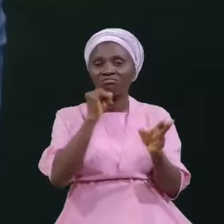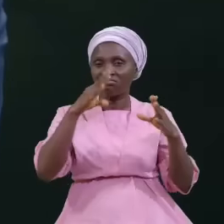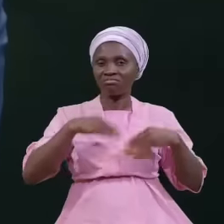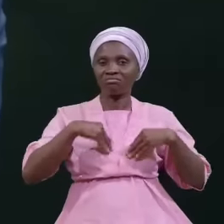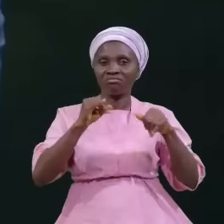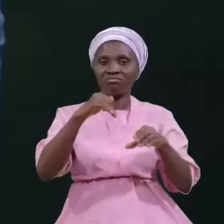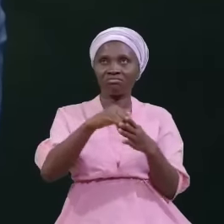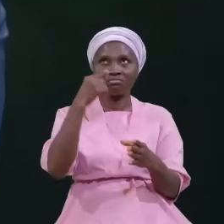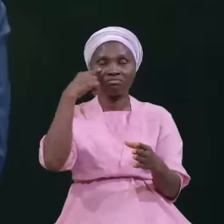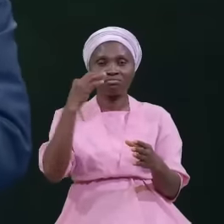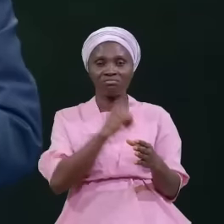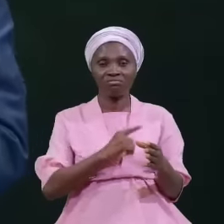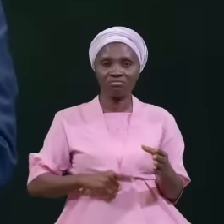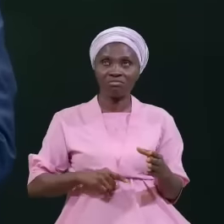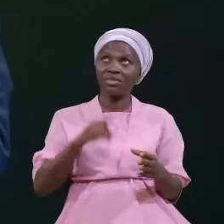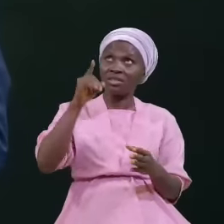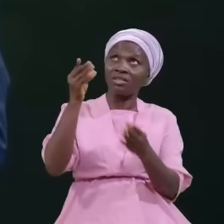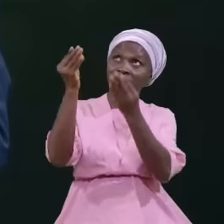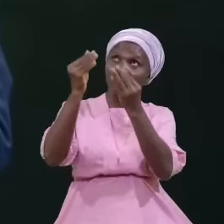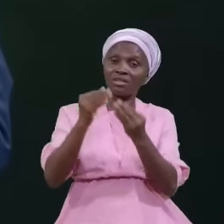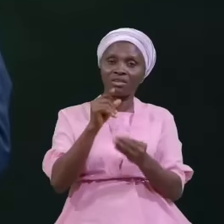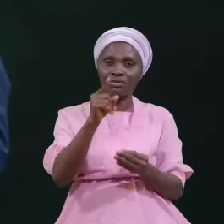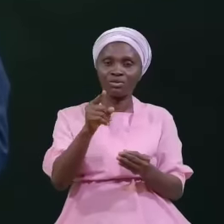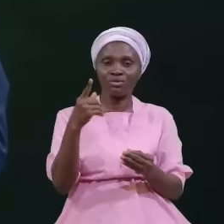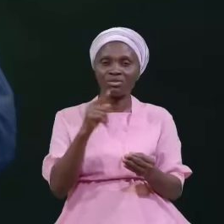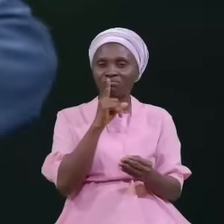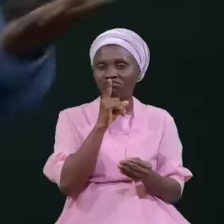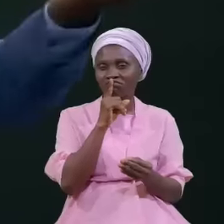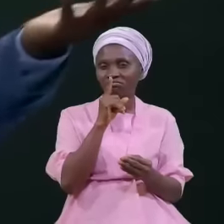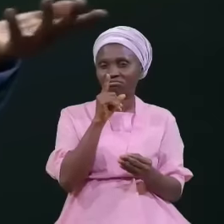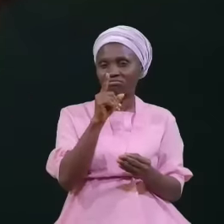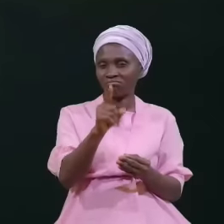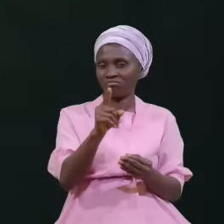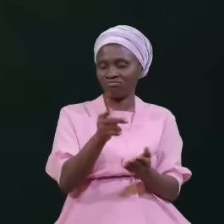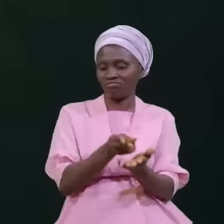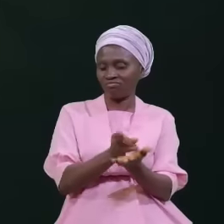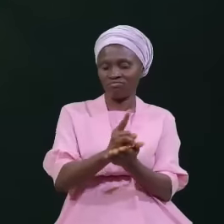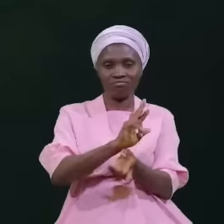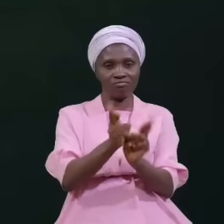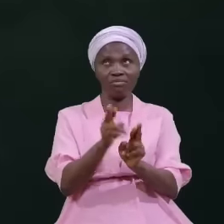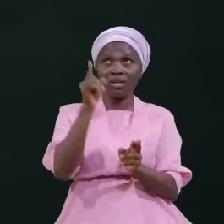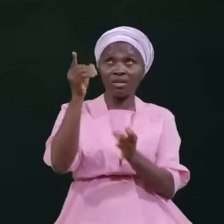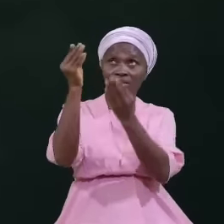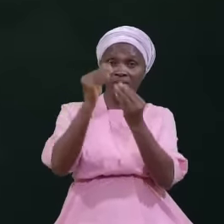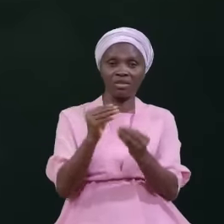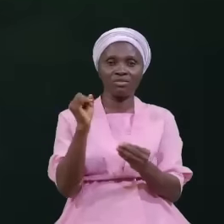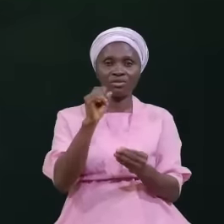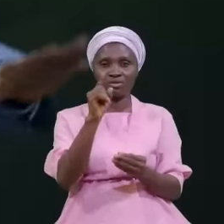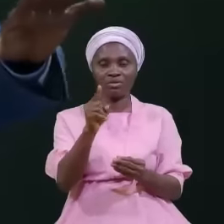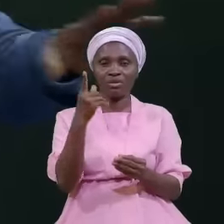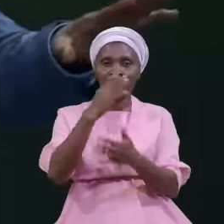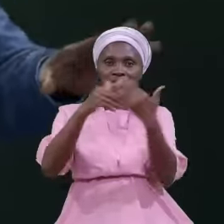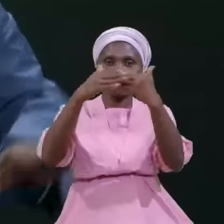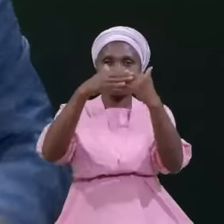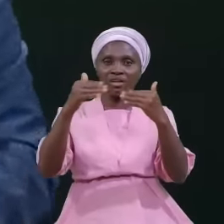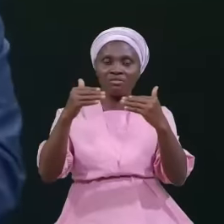He gives you the genuine repentance. He gives you the heaven sent repentance.